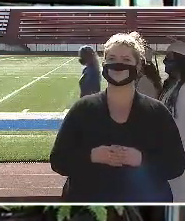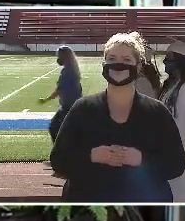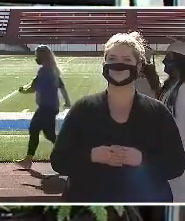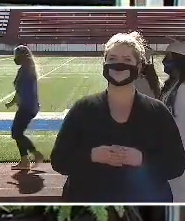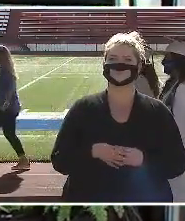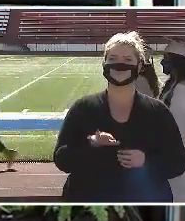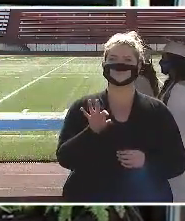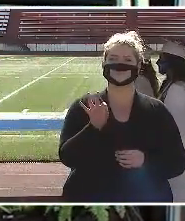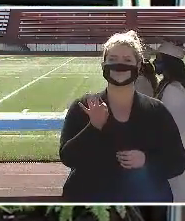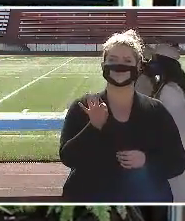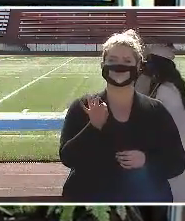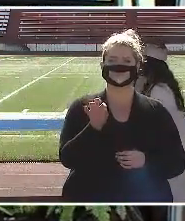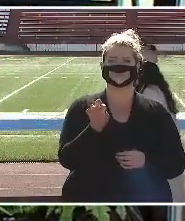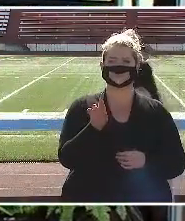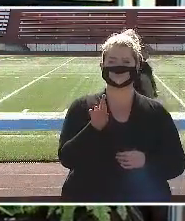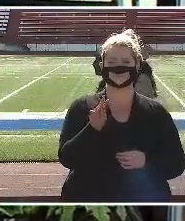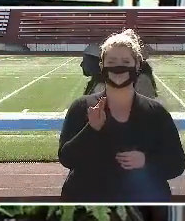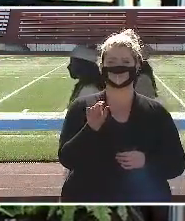Fernanda Osornio.